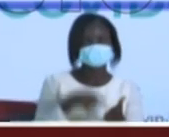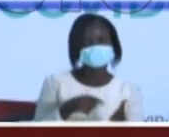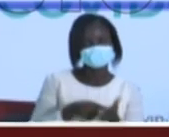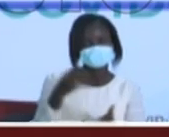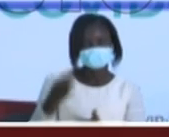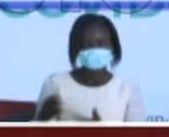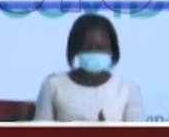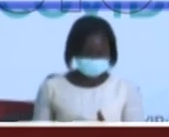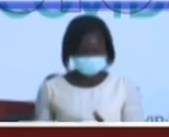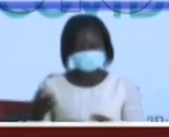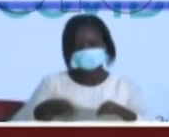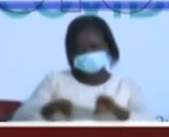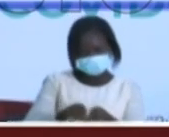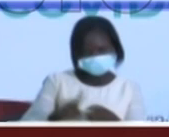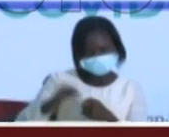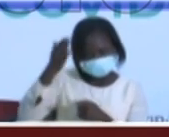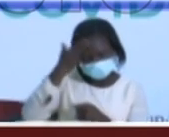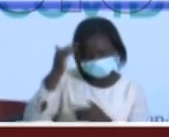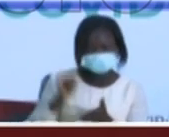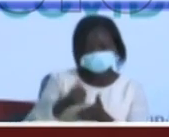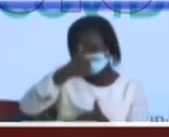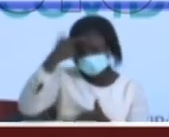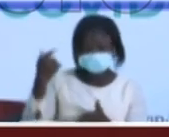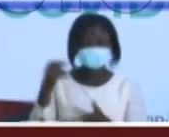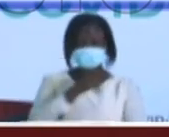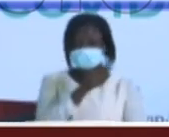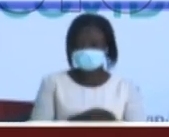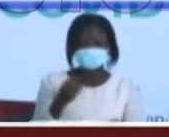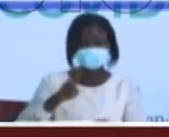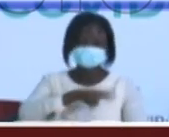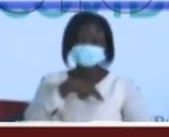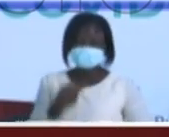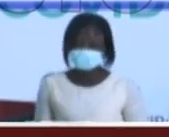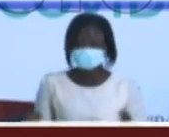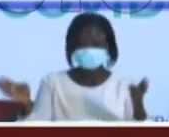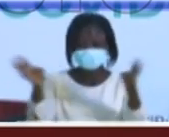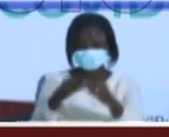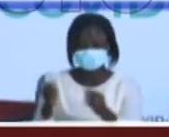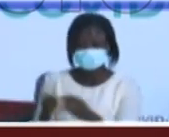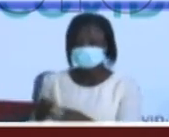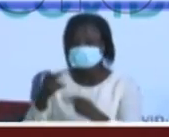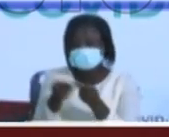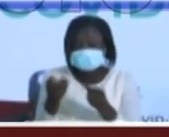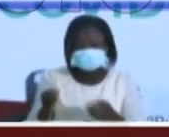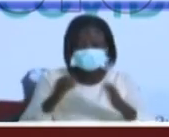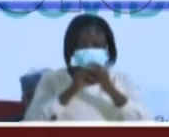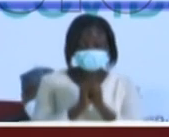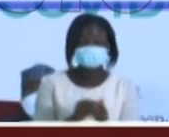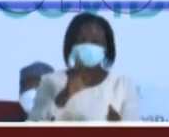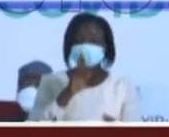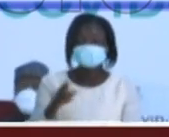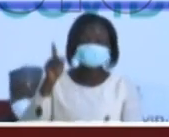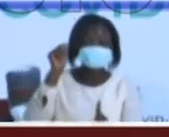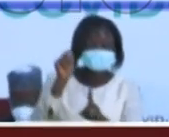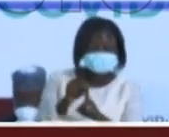It is important to note that due to the nature of religious congregations, places of worship are